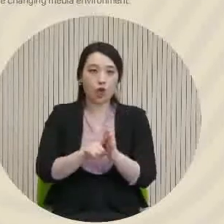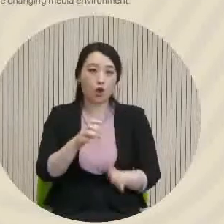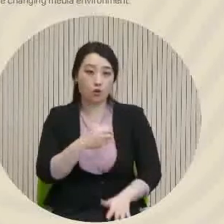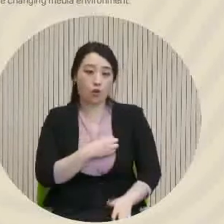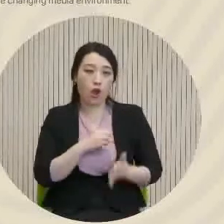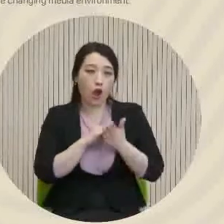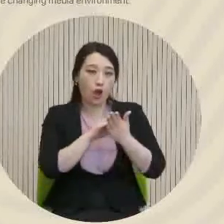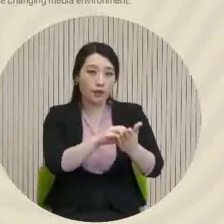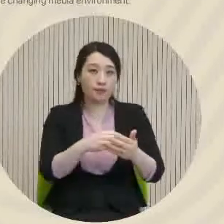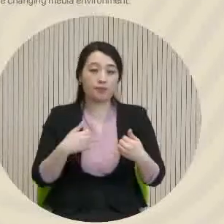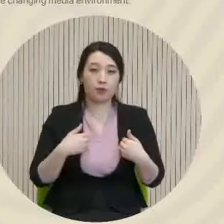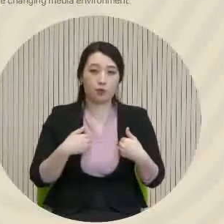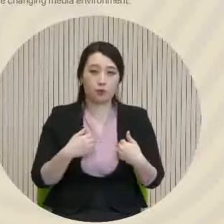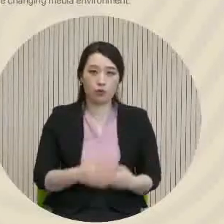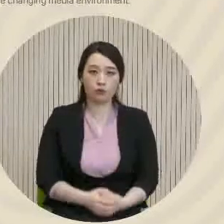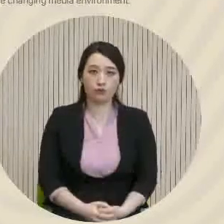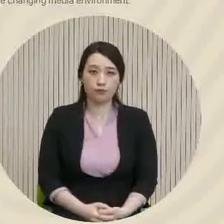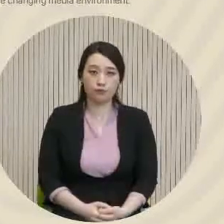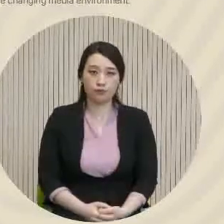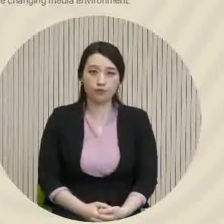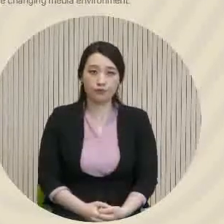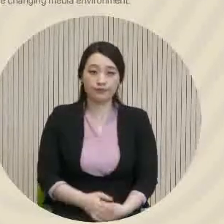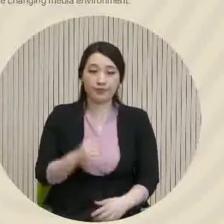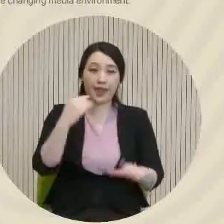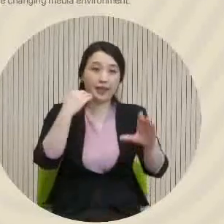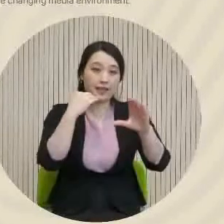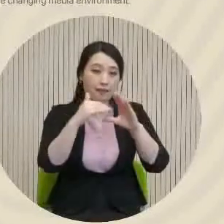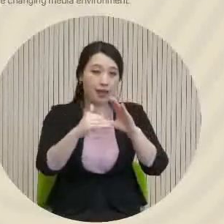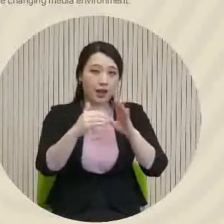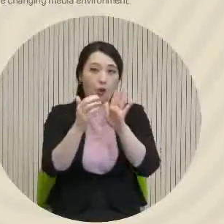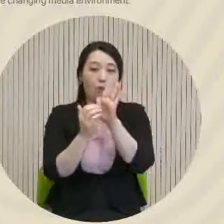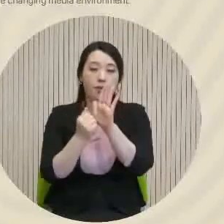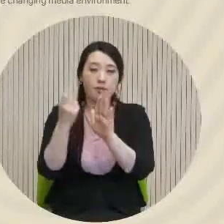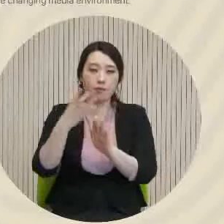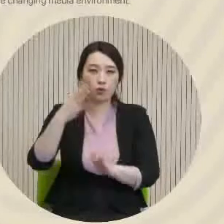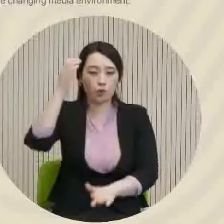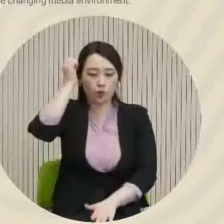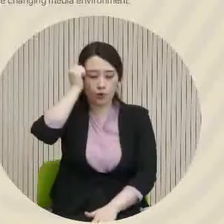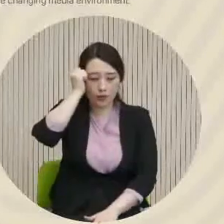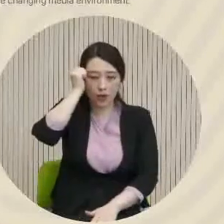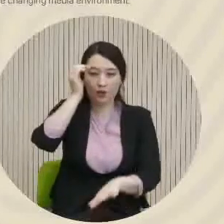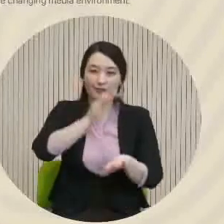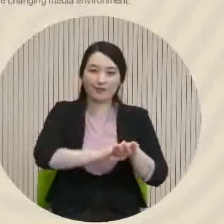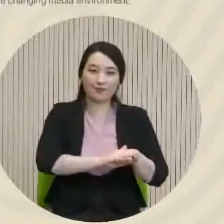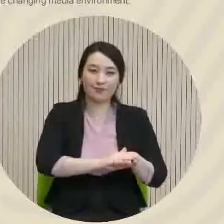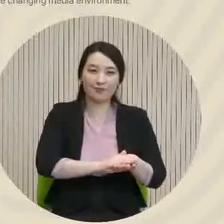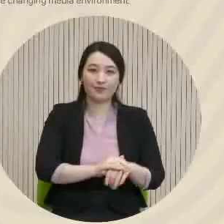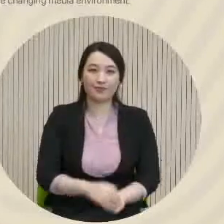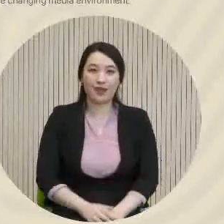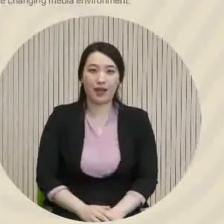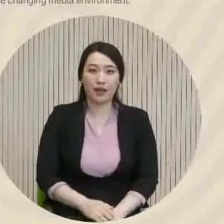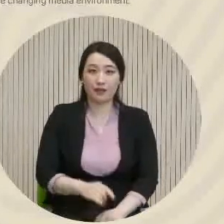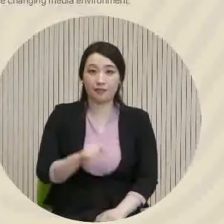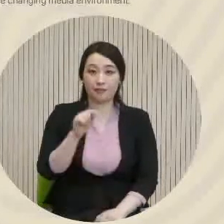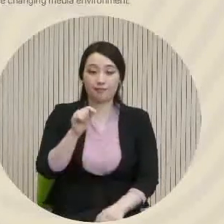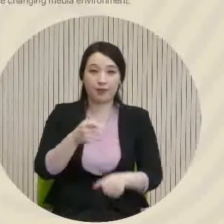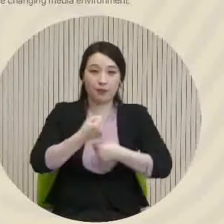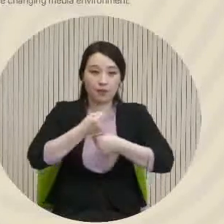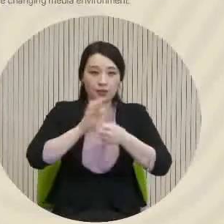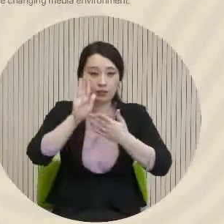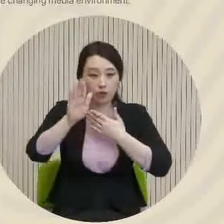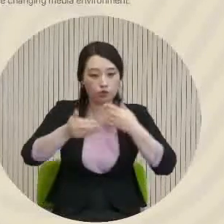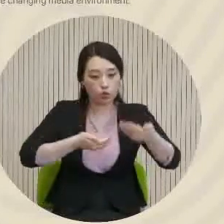to use the app, you have to join. And also they have to remember their emails